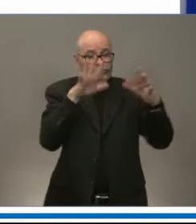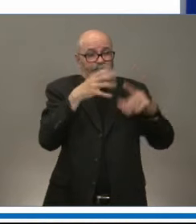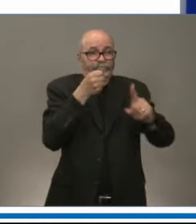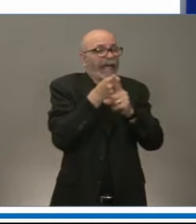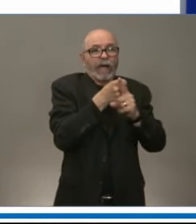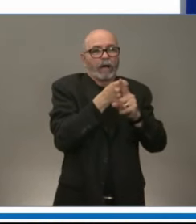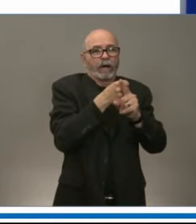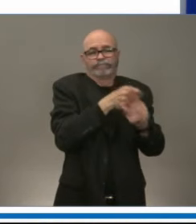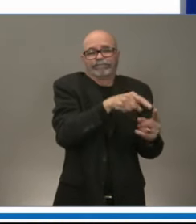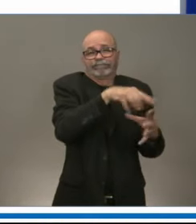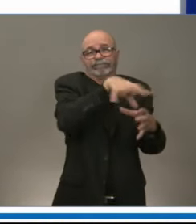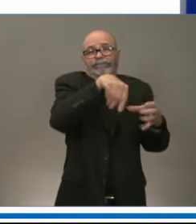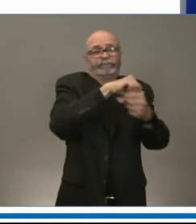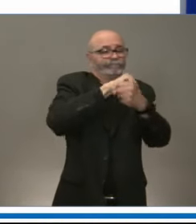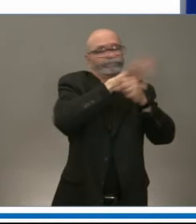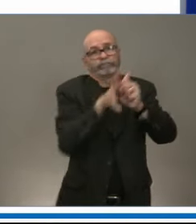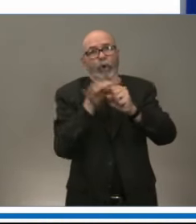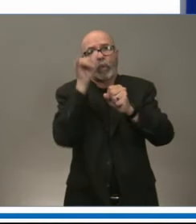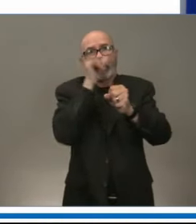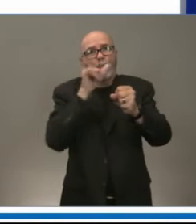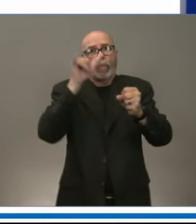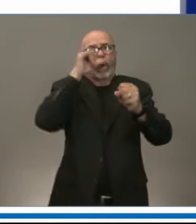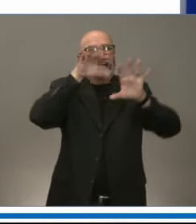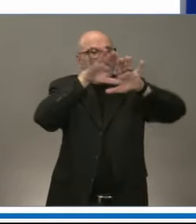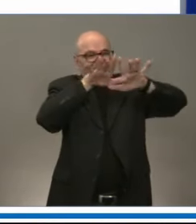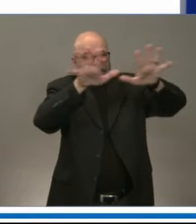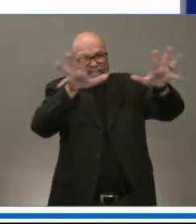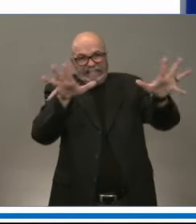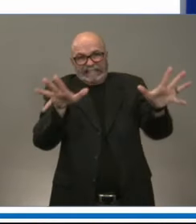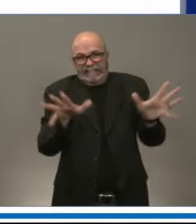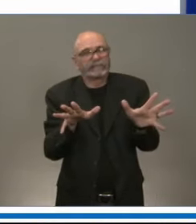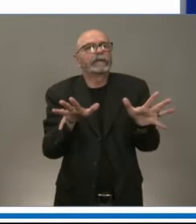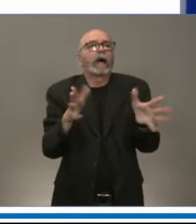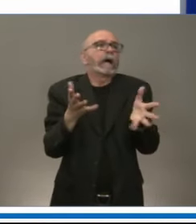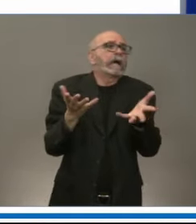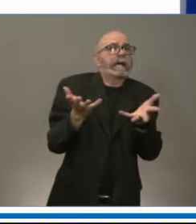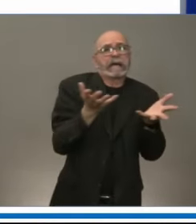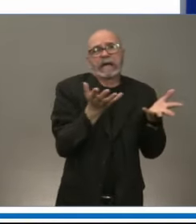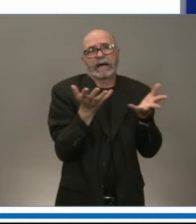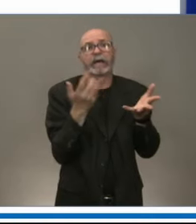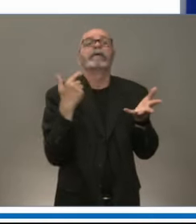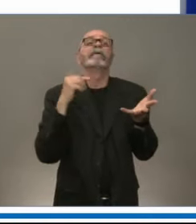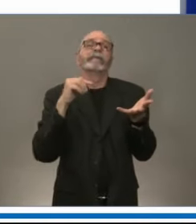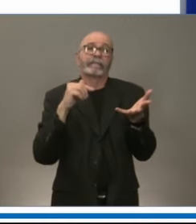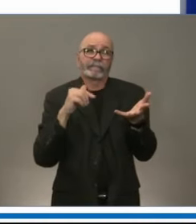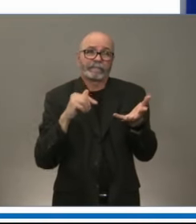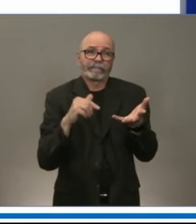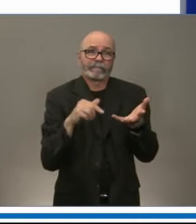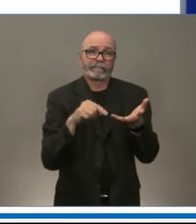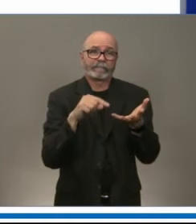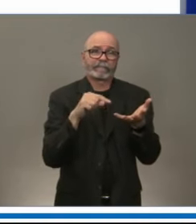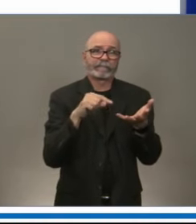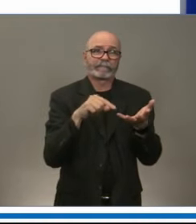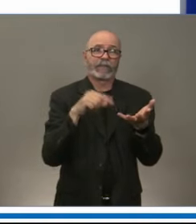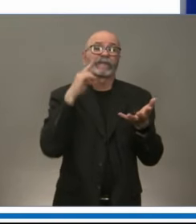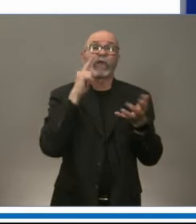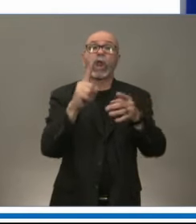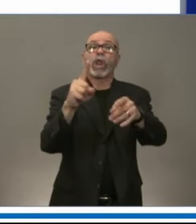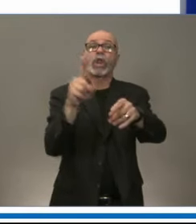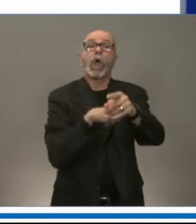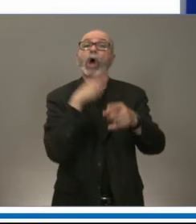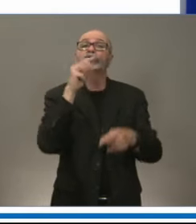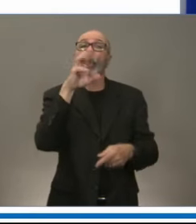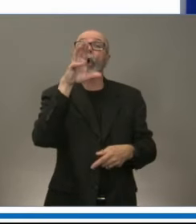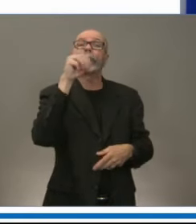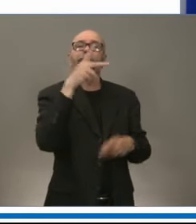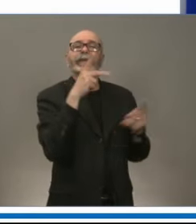entire provinces have been under attack by this virus. You just talked about long-term care. There's 500 long-term care facilities in